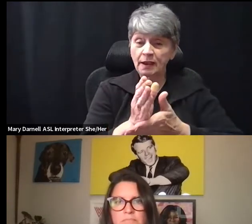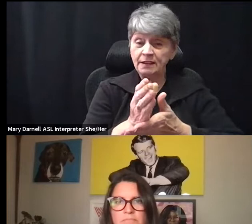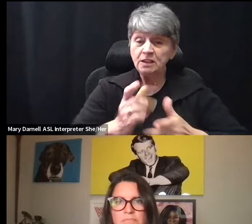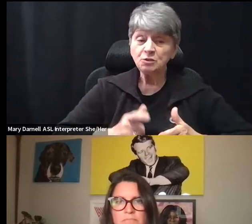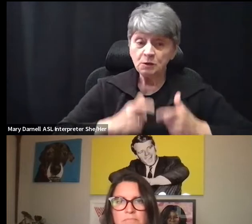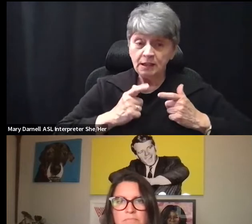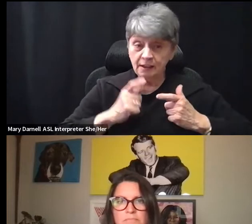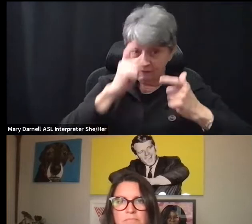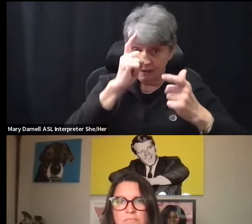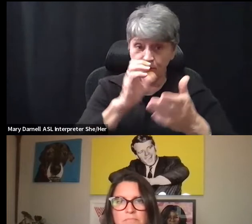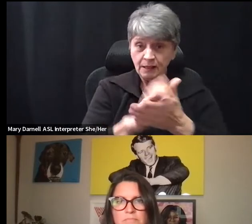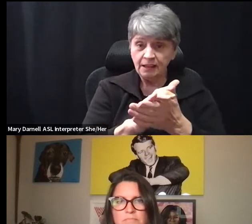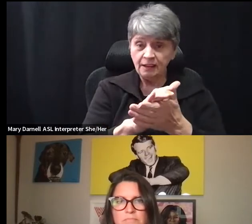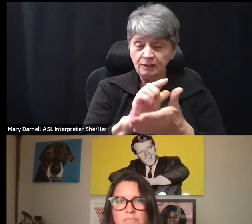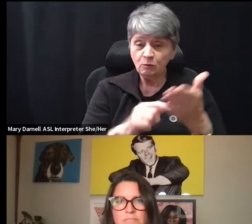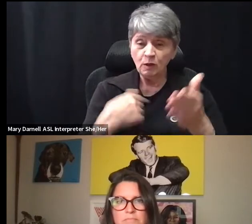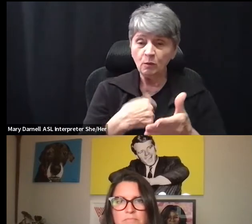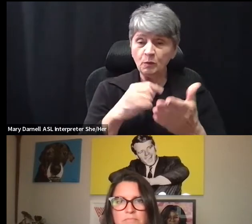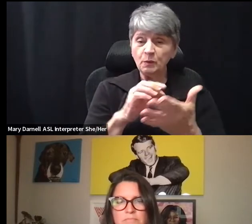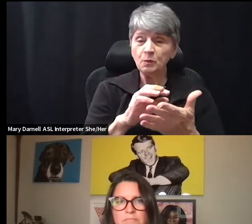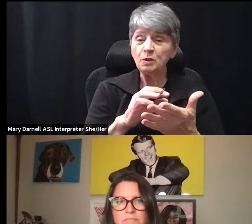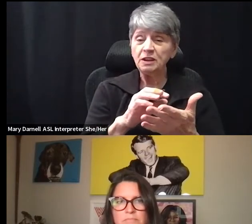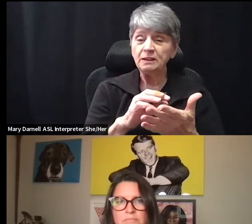choose. Let's talk about abortion.